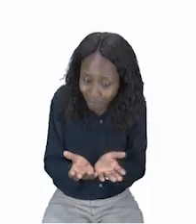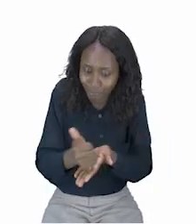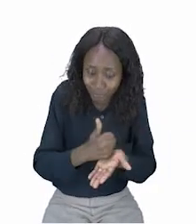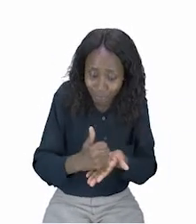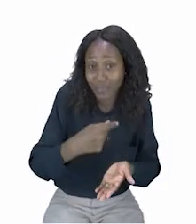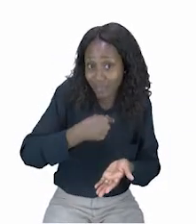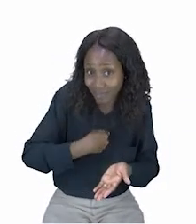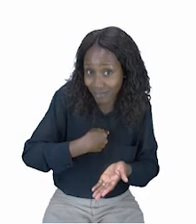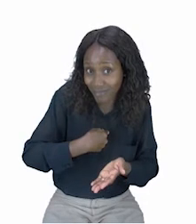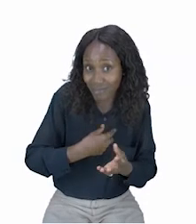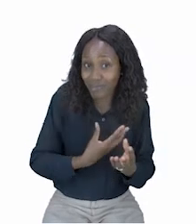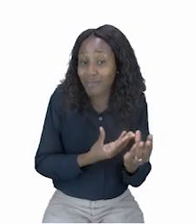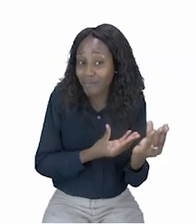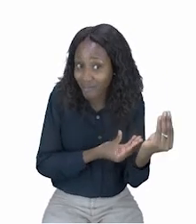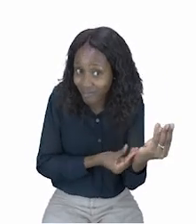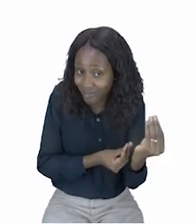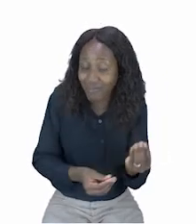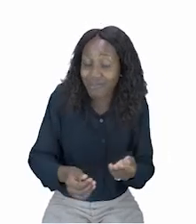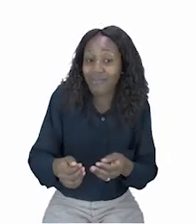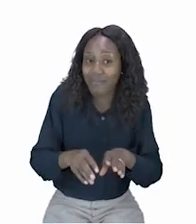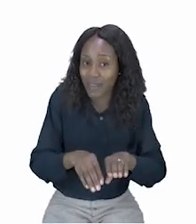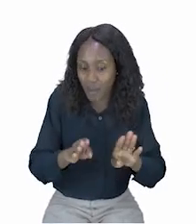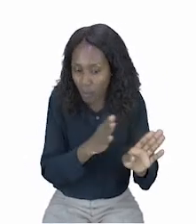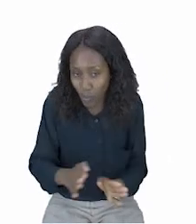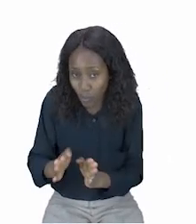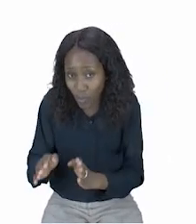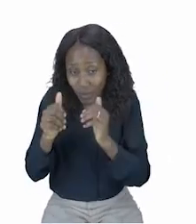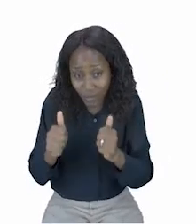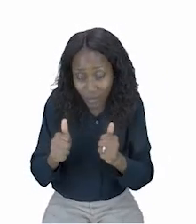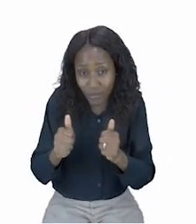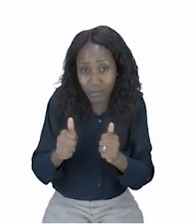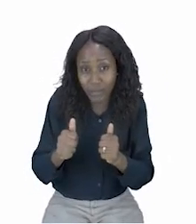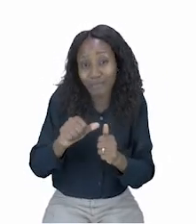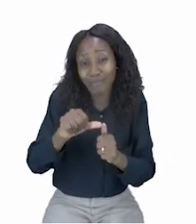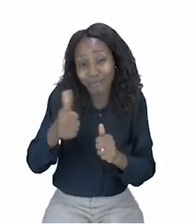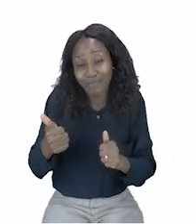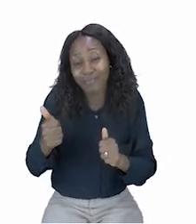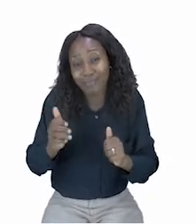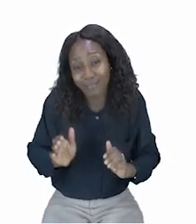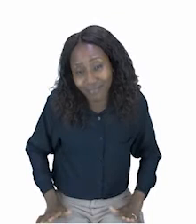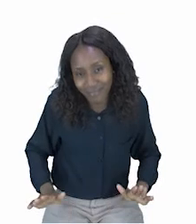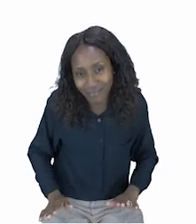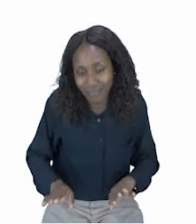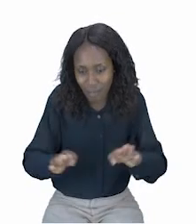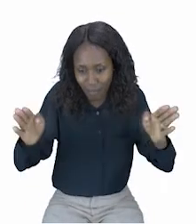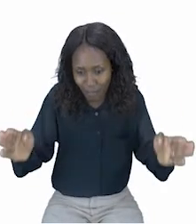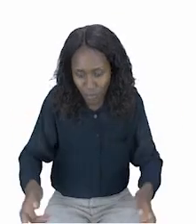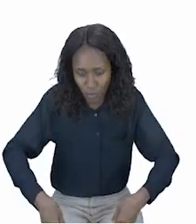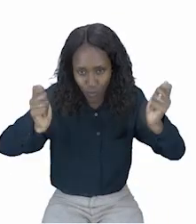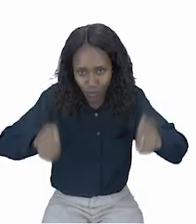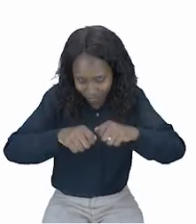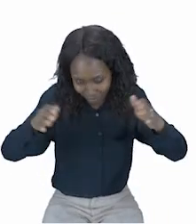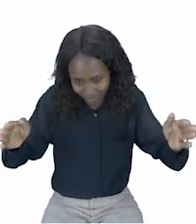bed. Betty helps mother to lay the table and to do the washing. Tom says